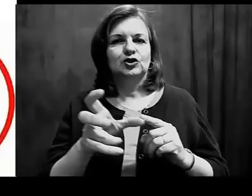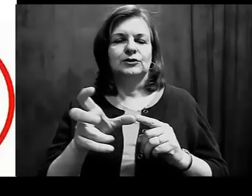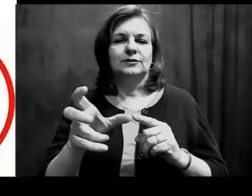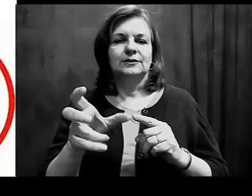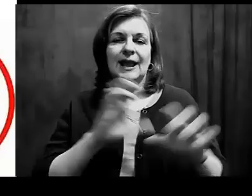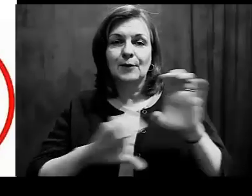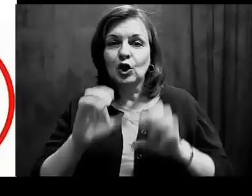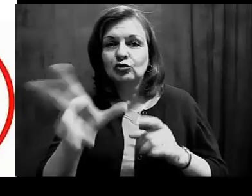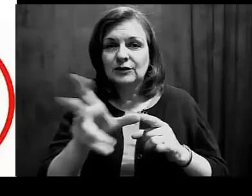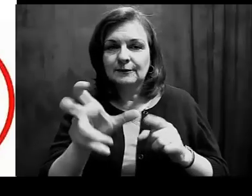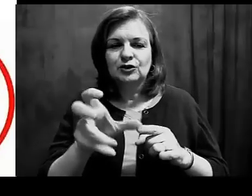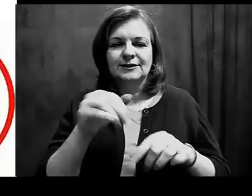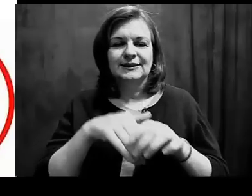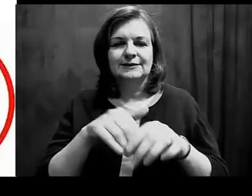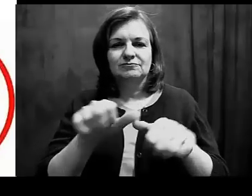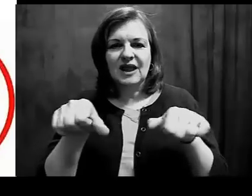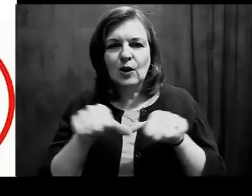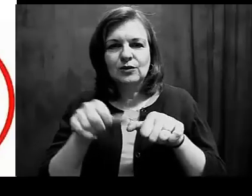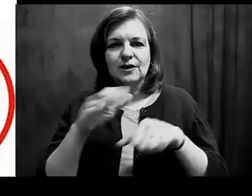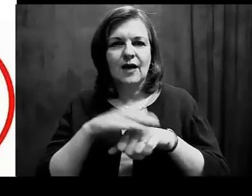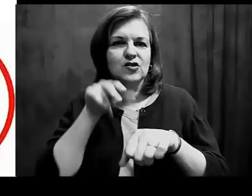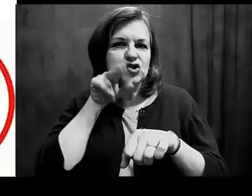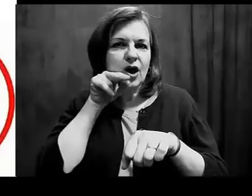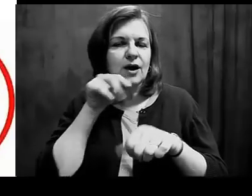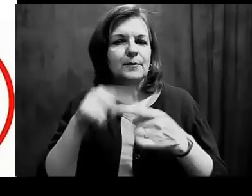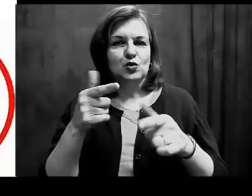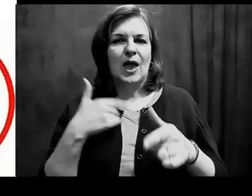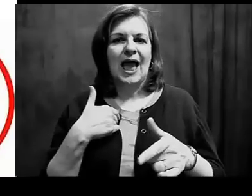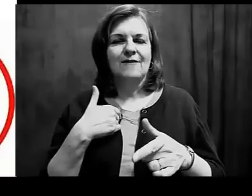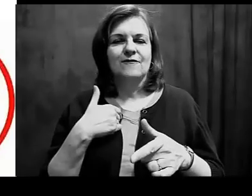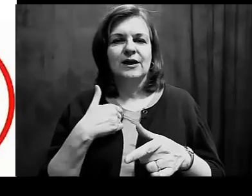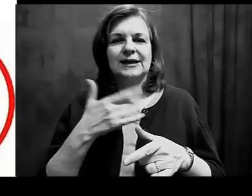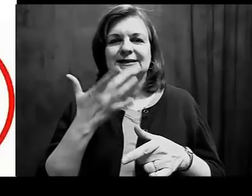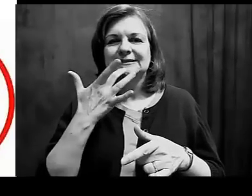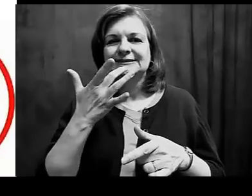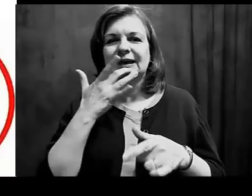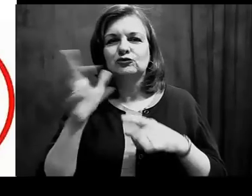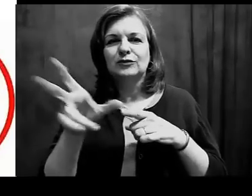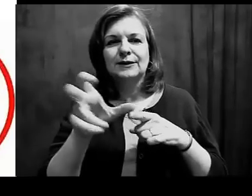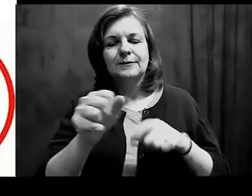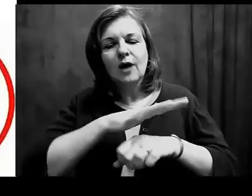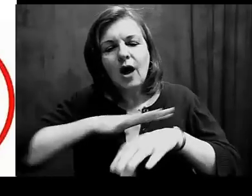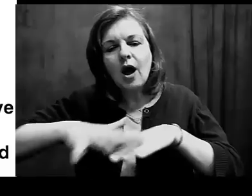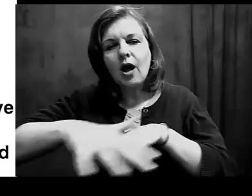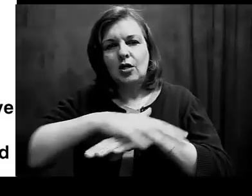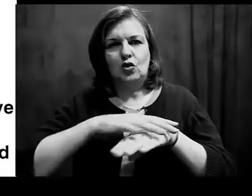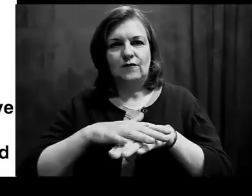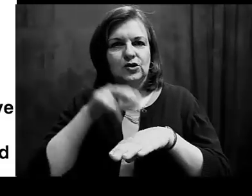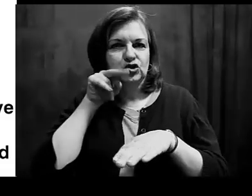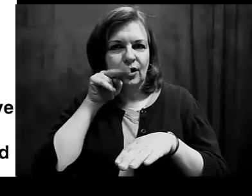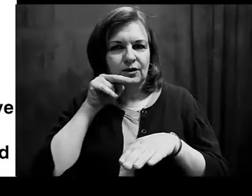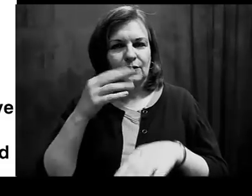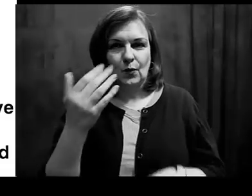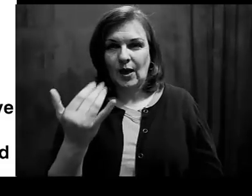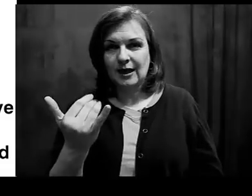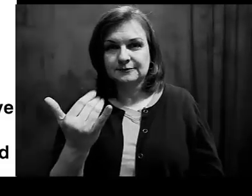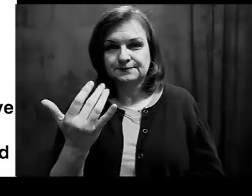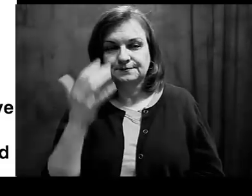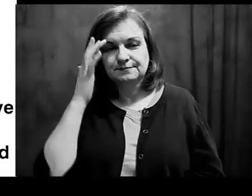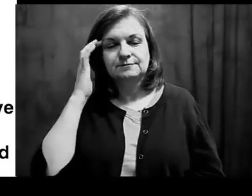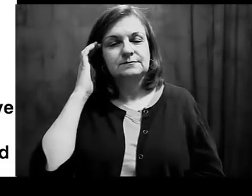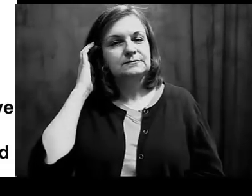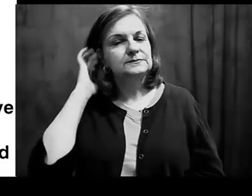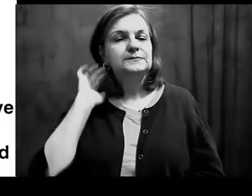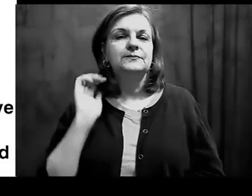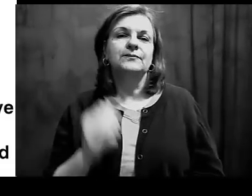or chemical receptors in different areas of your tongue, but you have receptors for tastes all over your tongue. And the reason